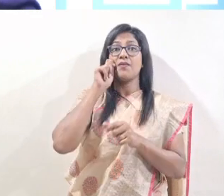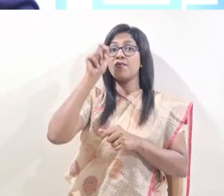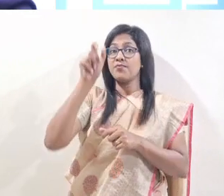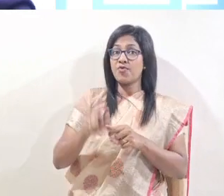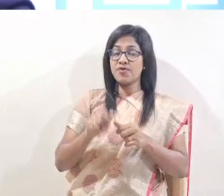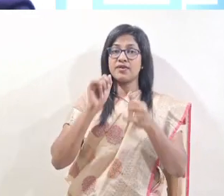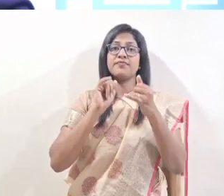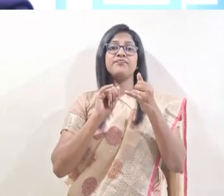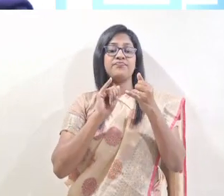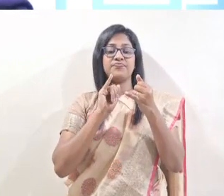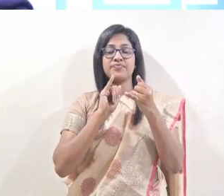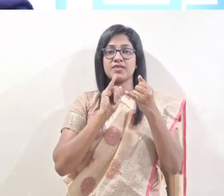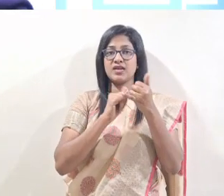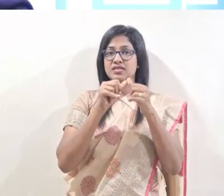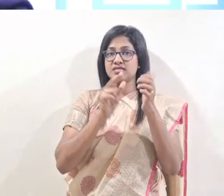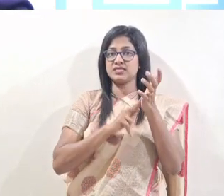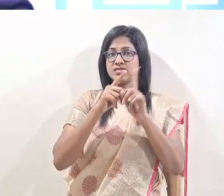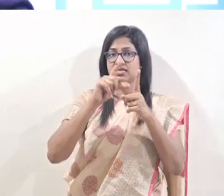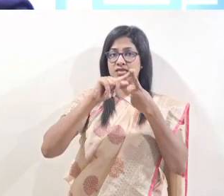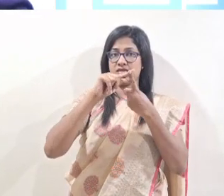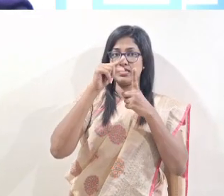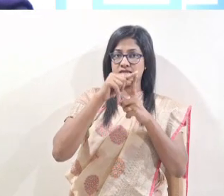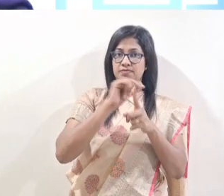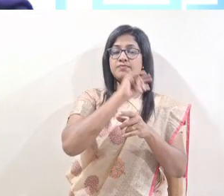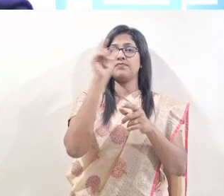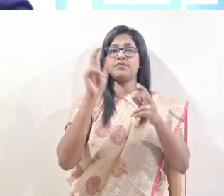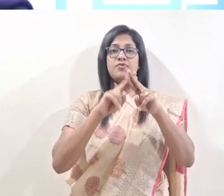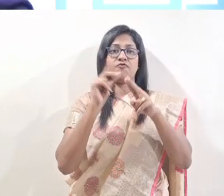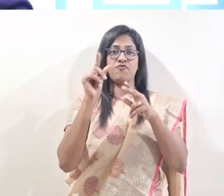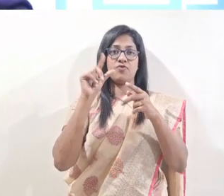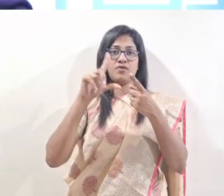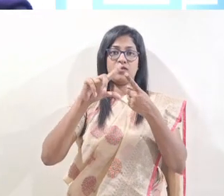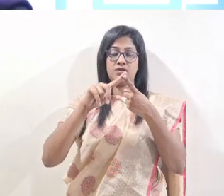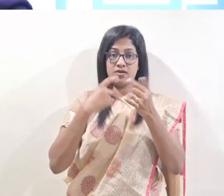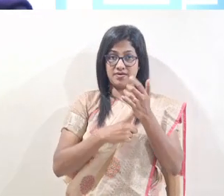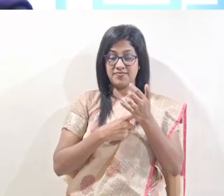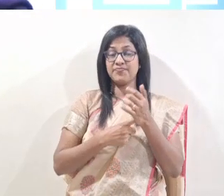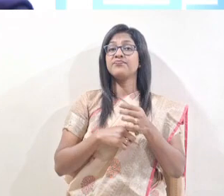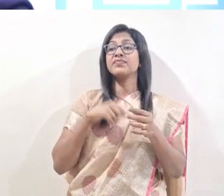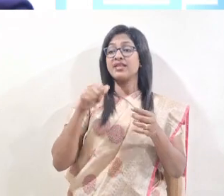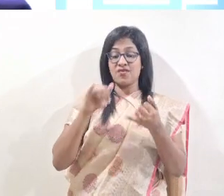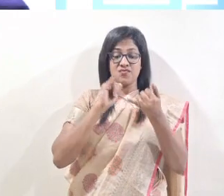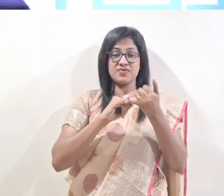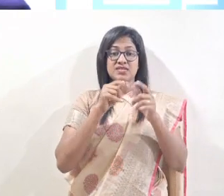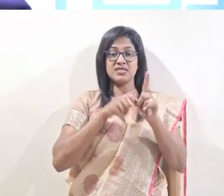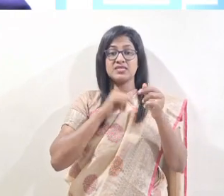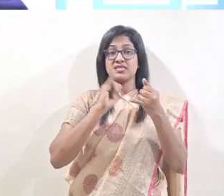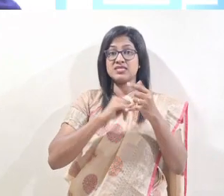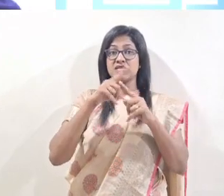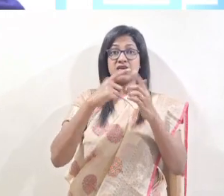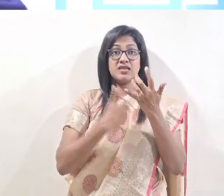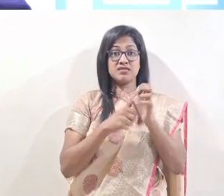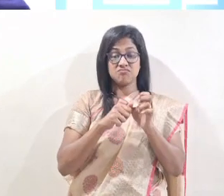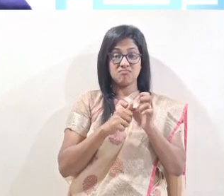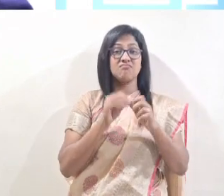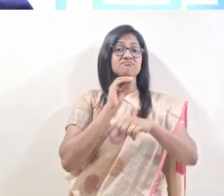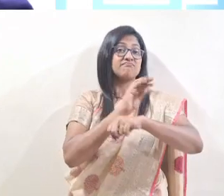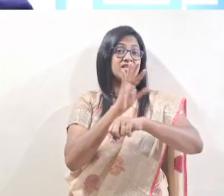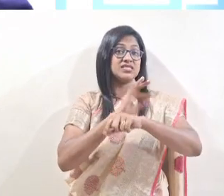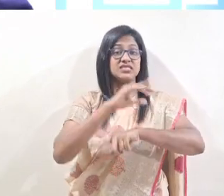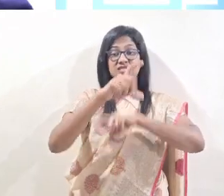Fuller, and Sistra is in the consultancy space. I think maybe one of the